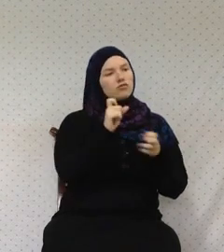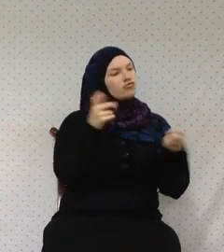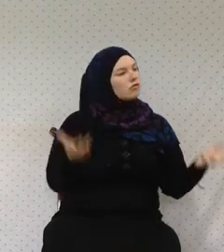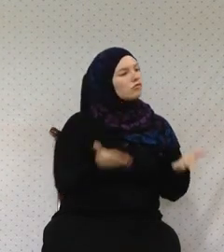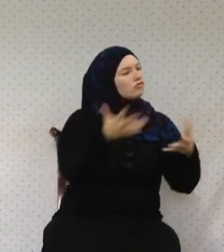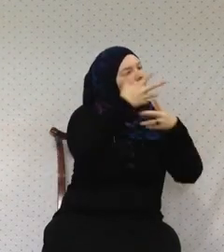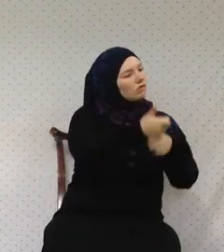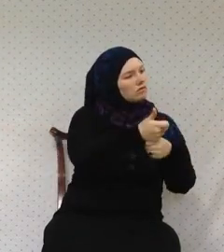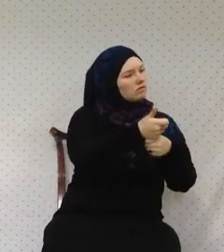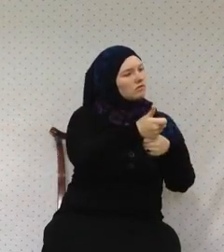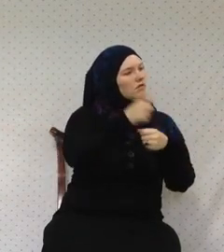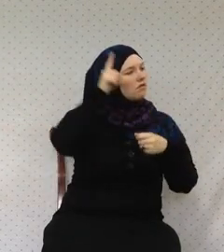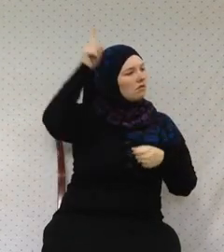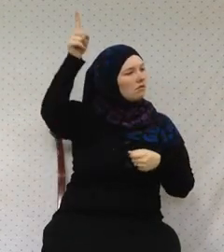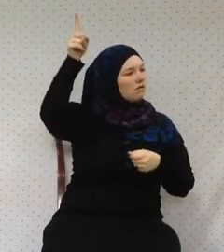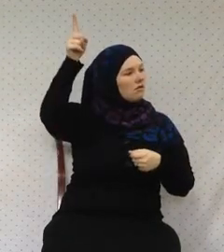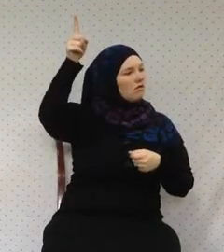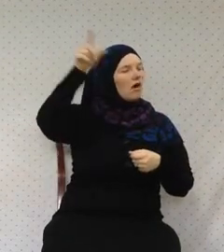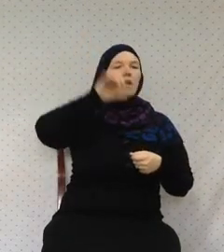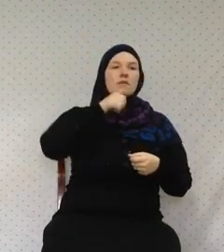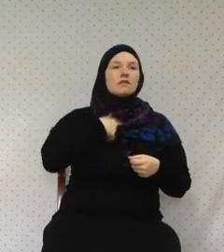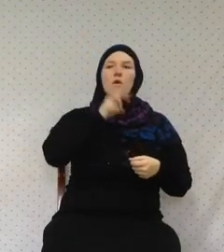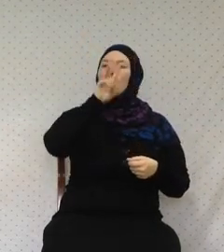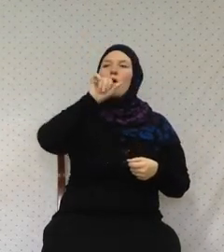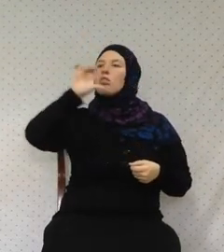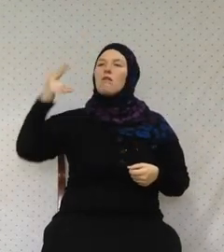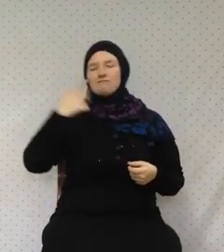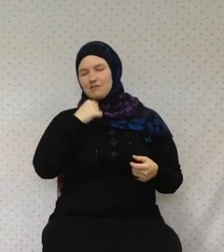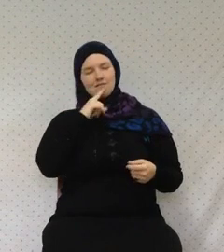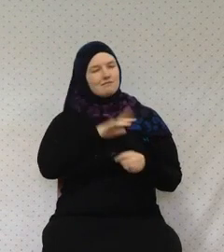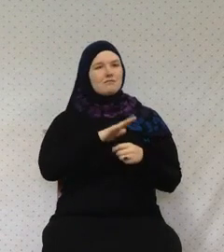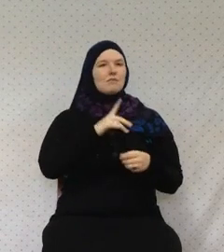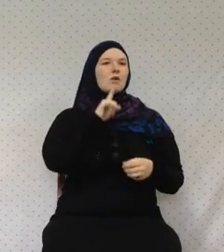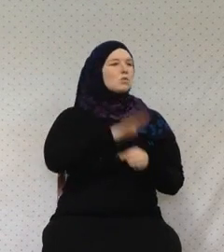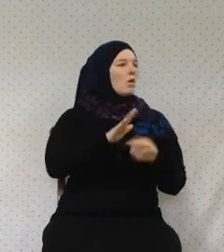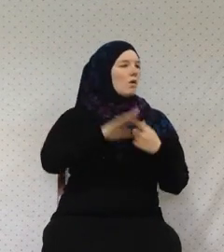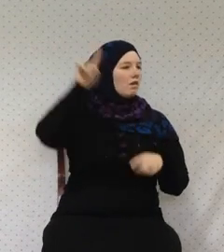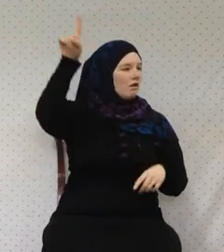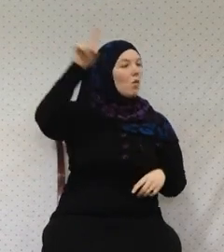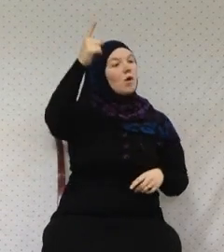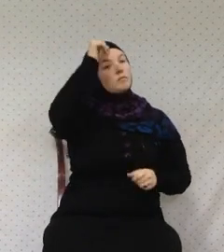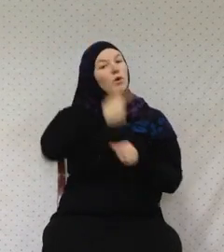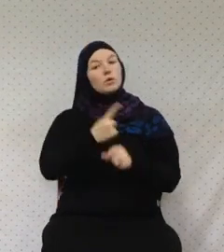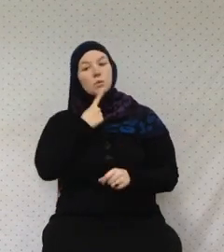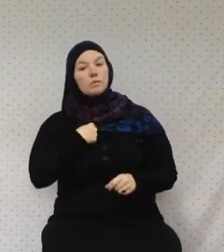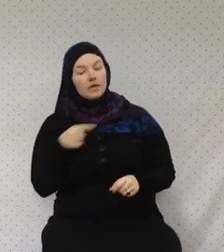Allah. I'm not gonna swear, take it or leave it. One brother told